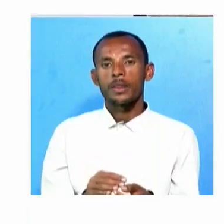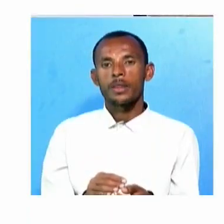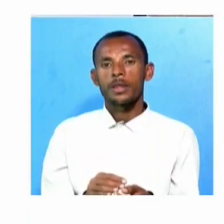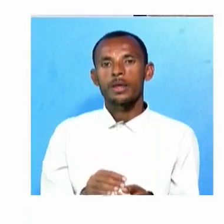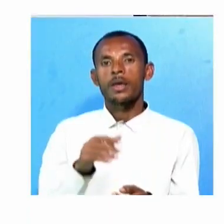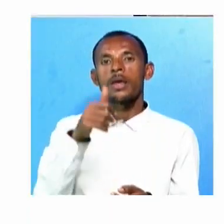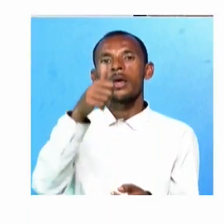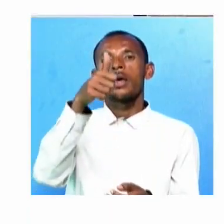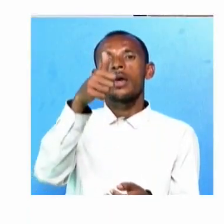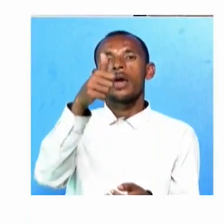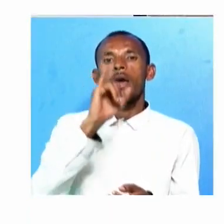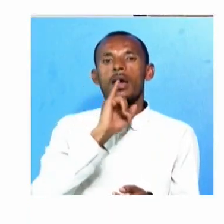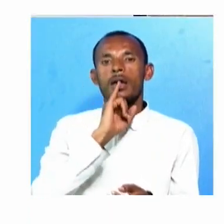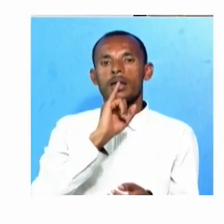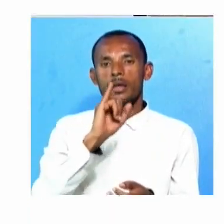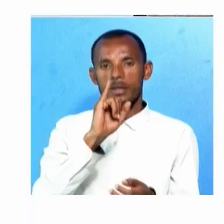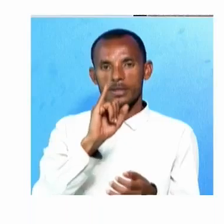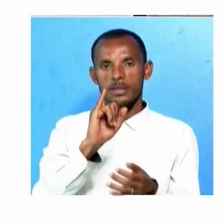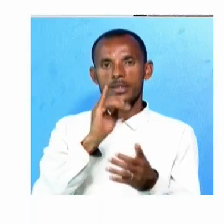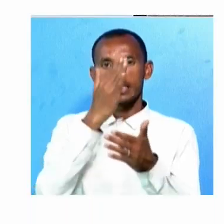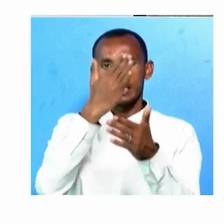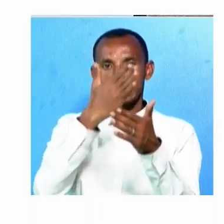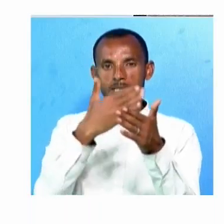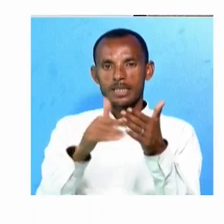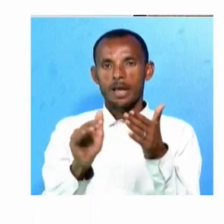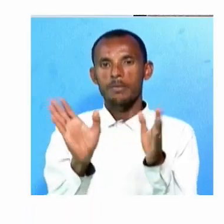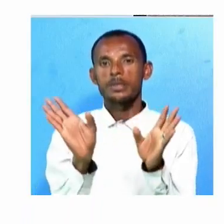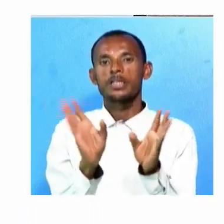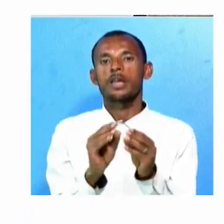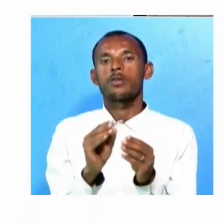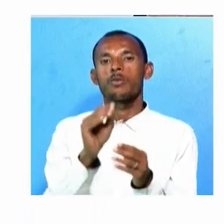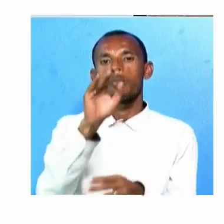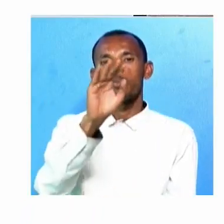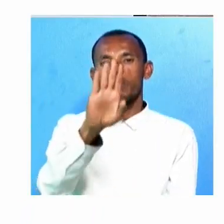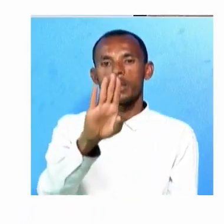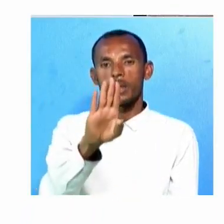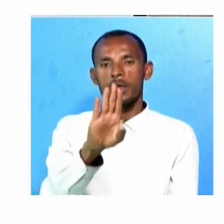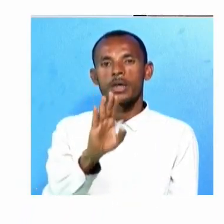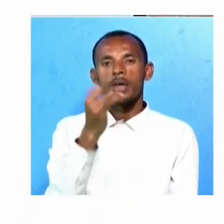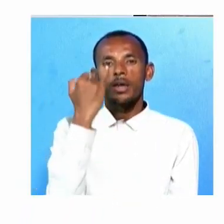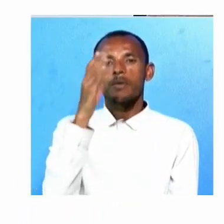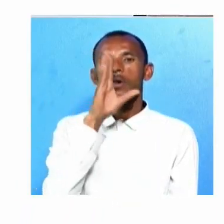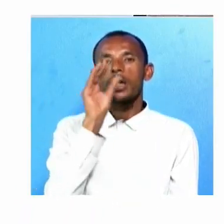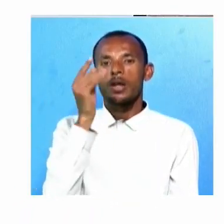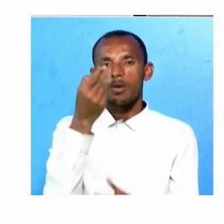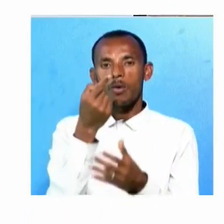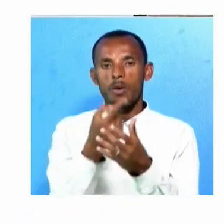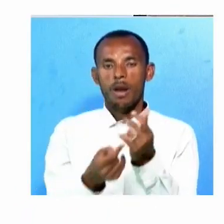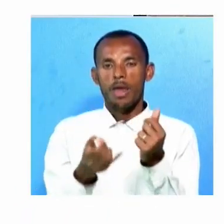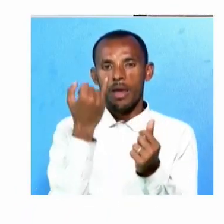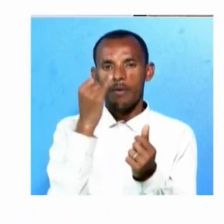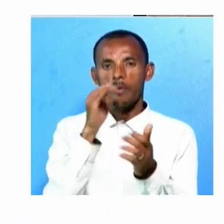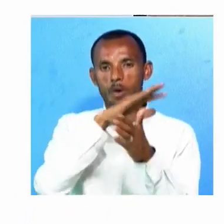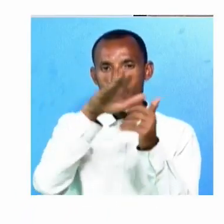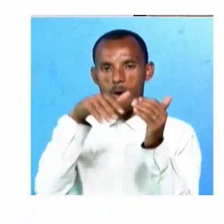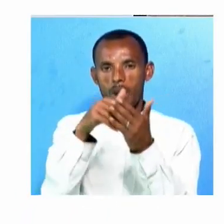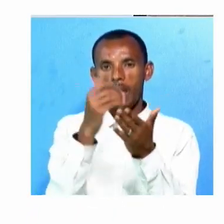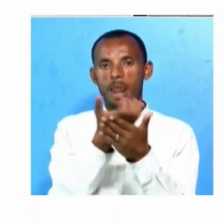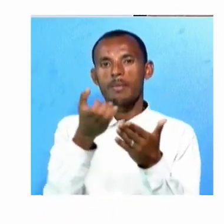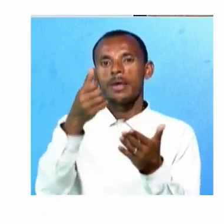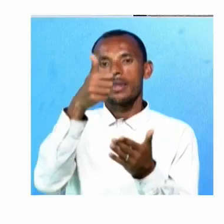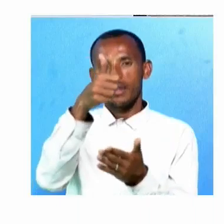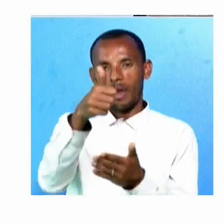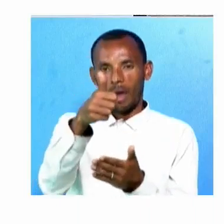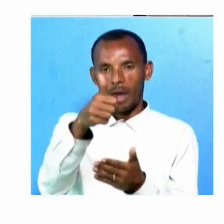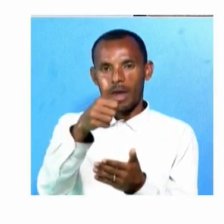A is said to be subset of B. A is said to be subset of B if and only if all elements of set